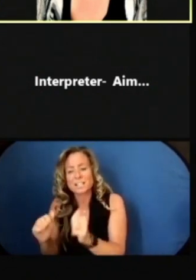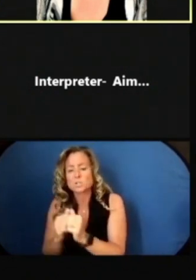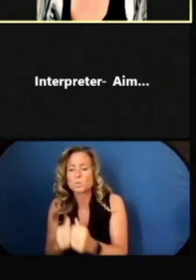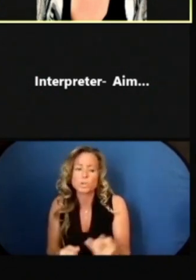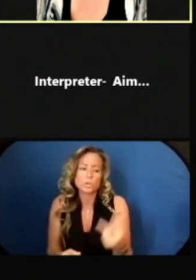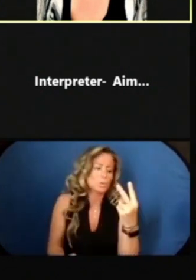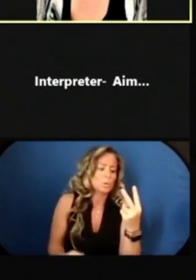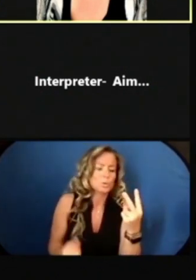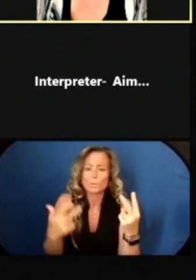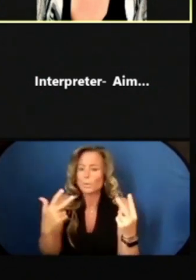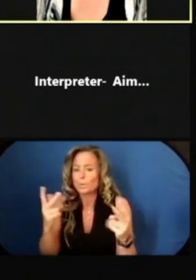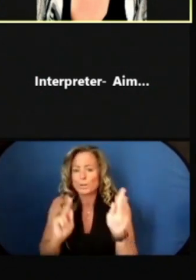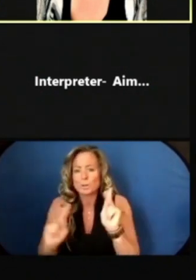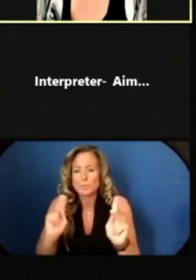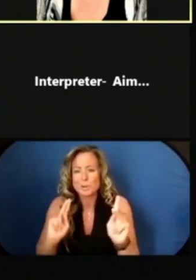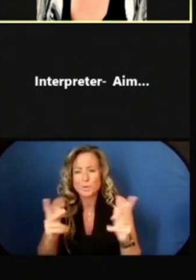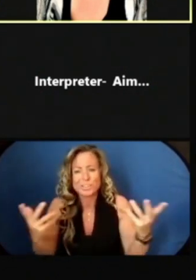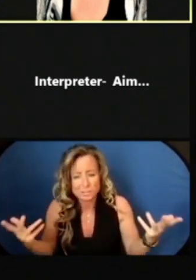3 people.